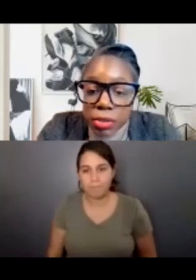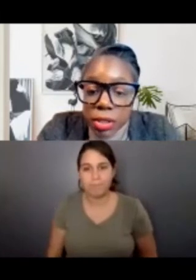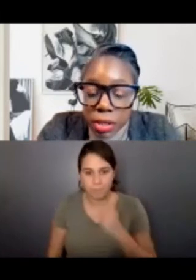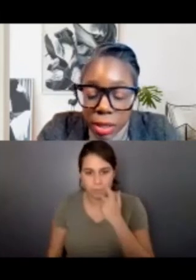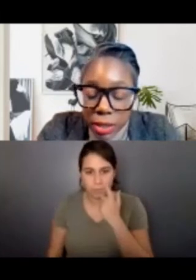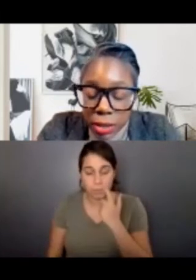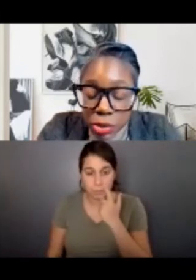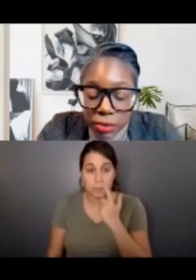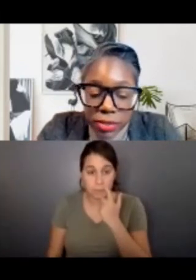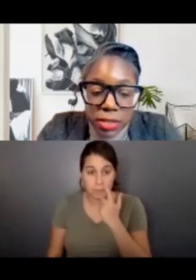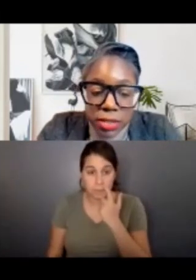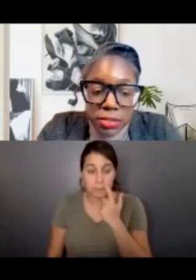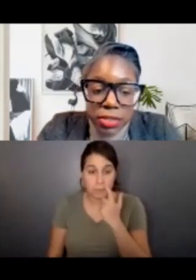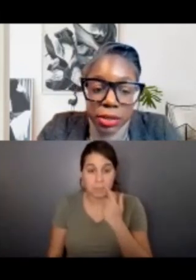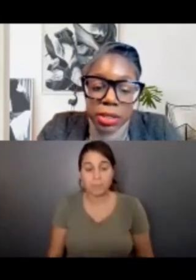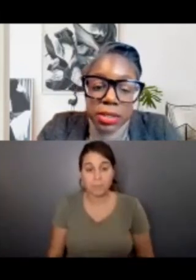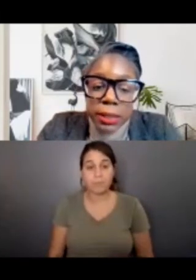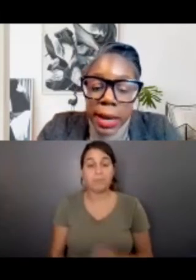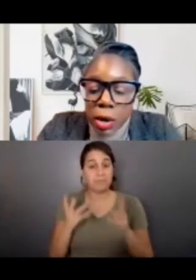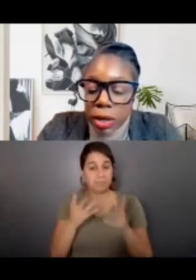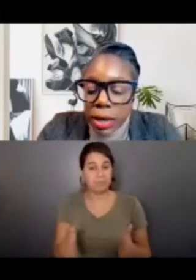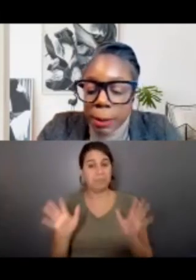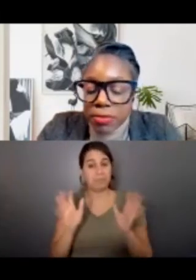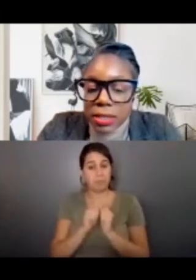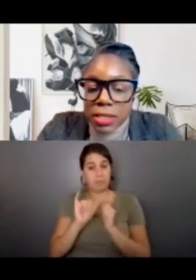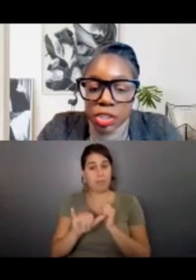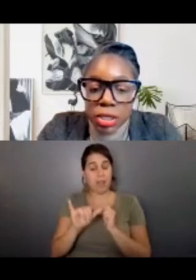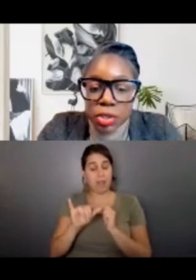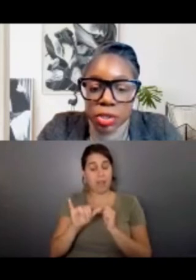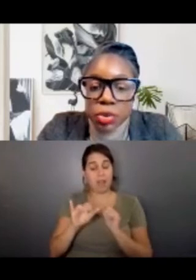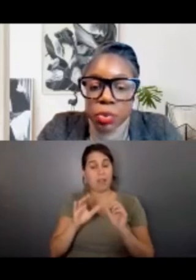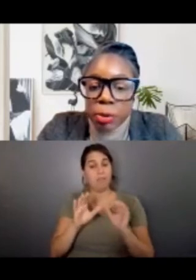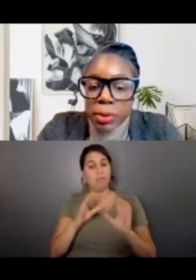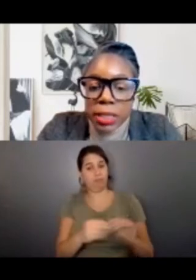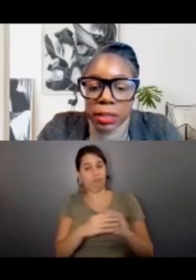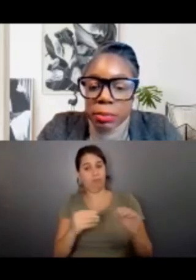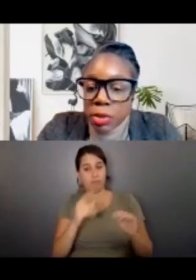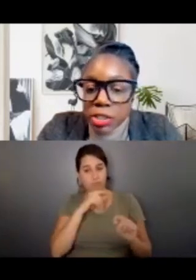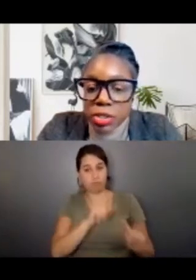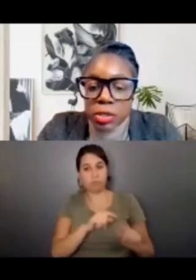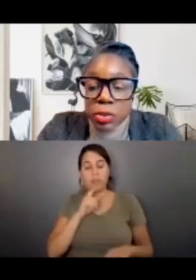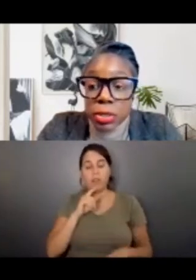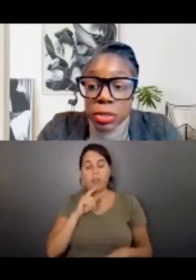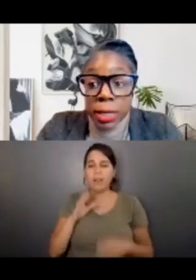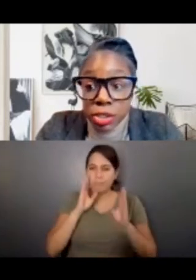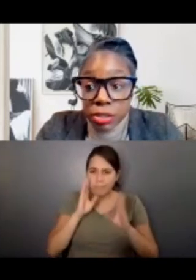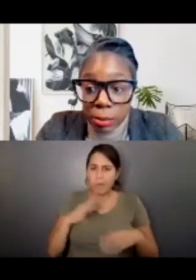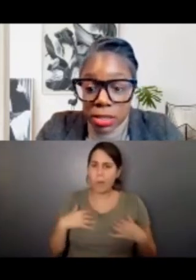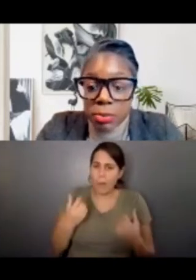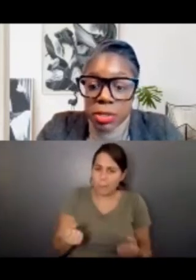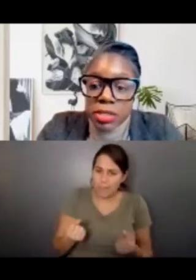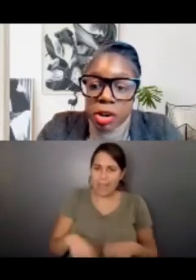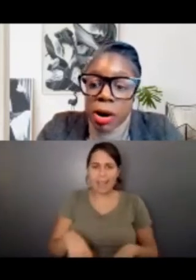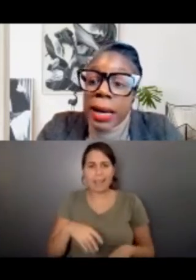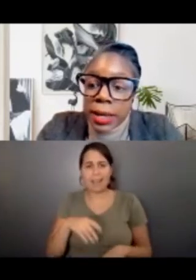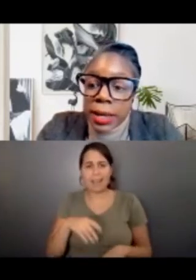for the conclusion of this vignette, you can see how attention to well-being, communication skills, the patient, family's